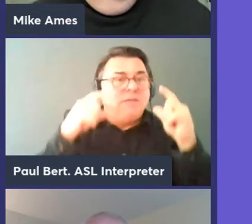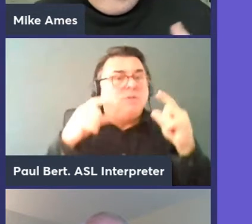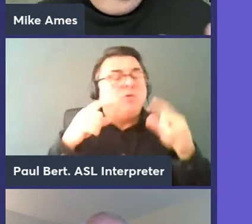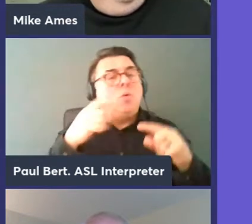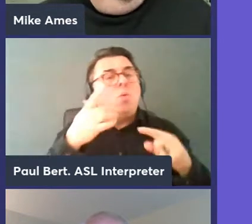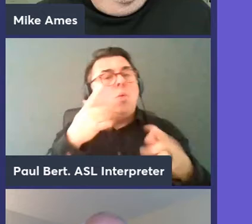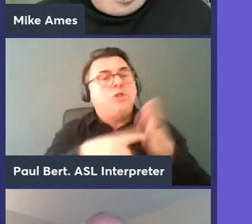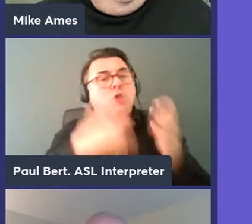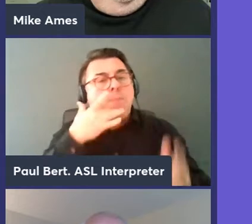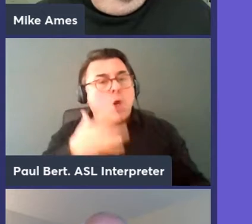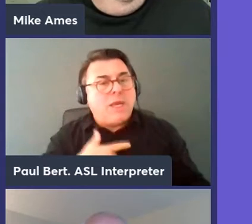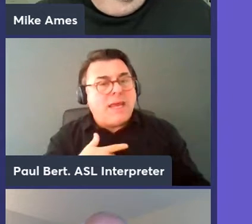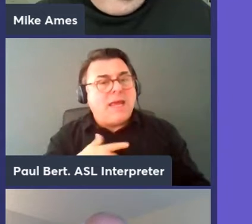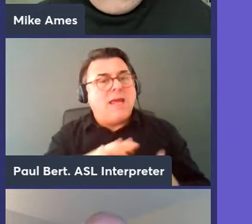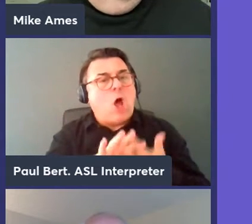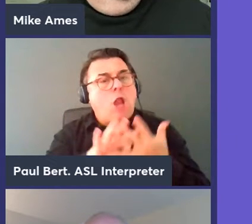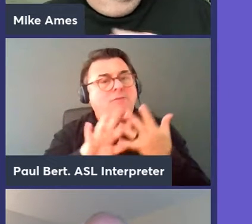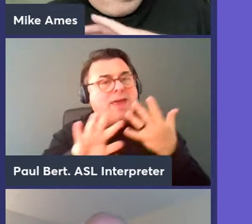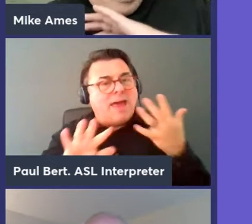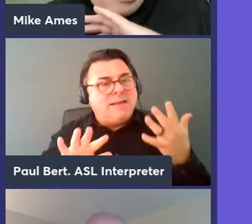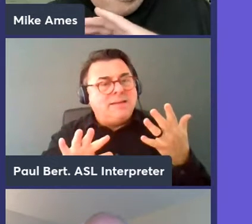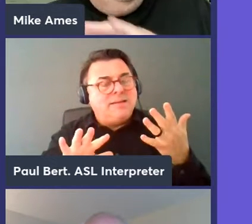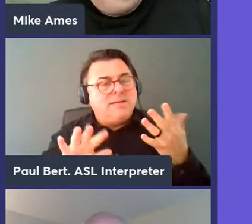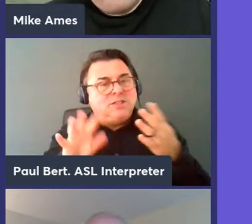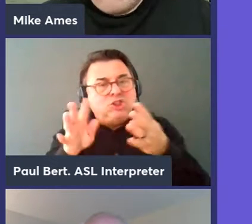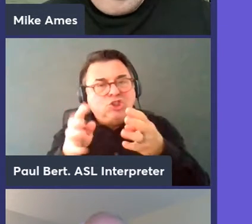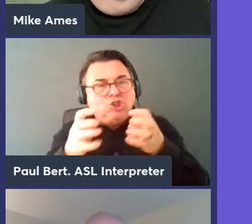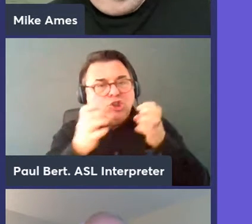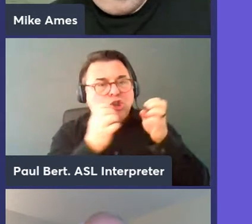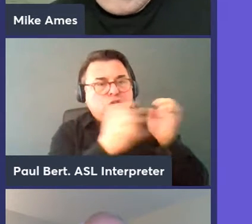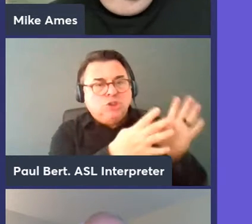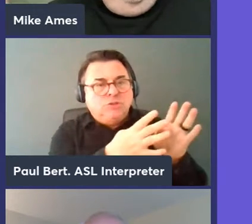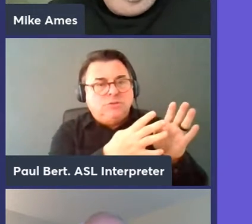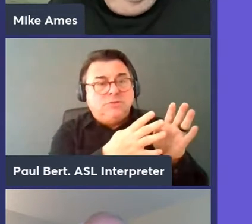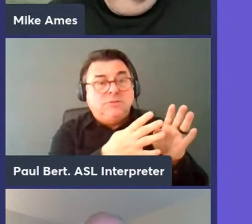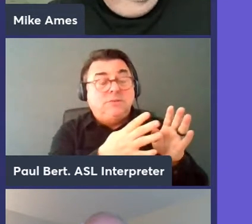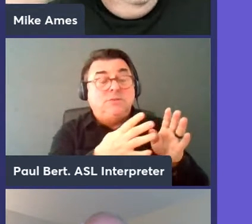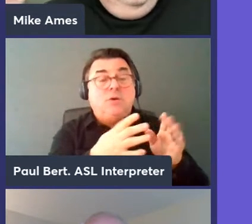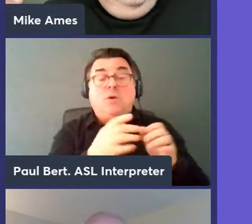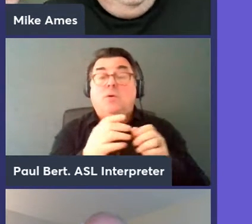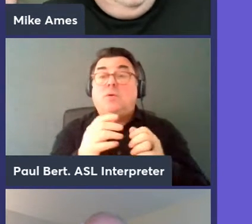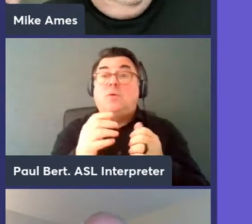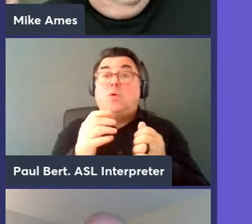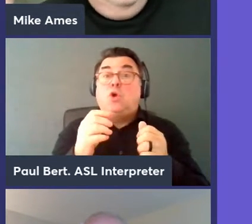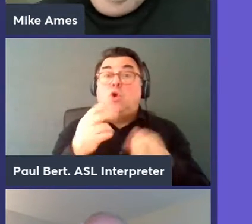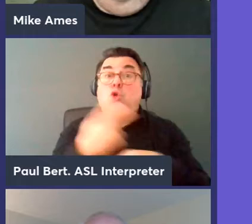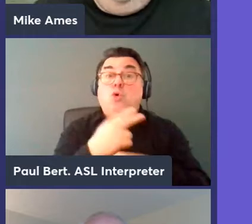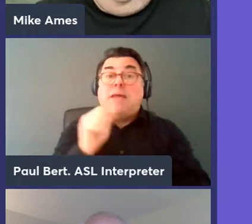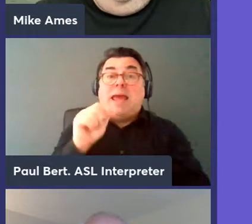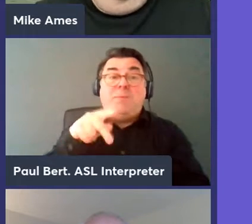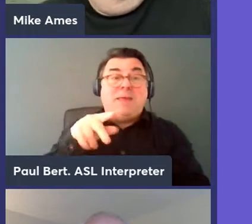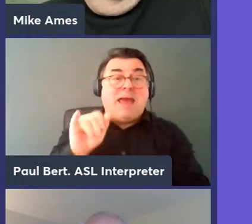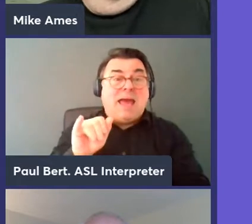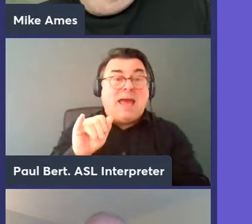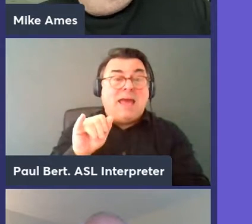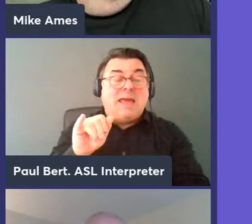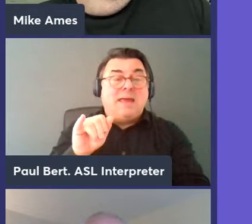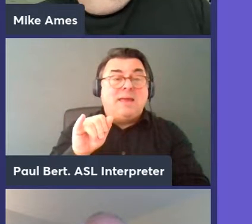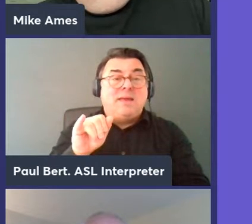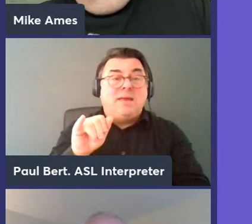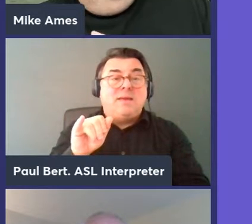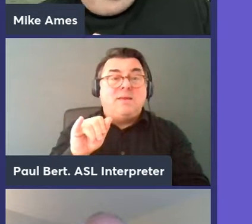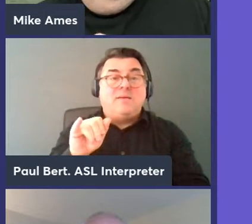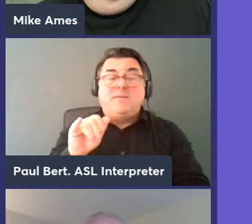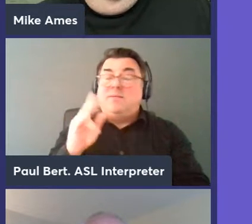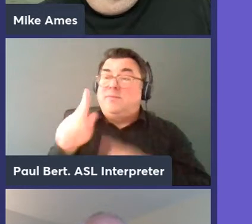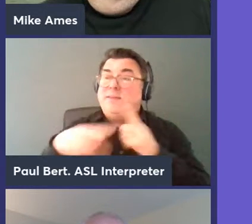birth, that type of thing. And so with a couple just API calls, we can just take an ID,